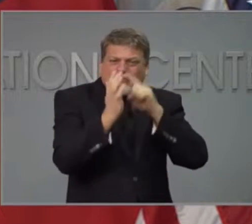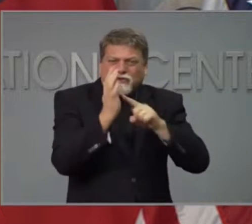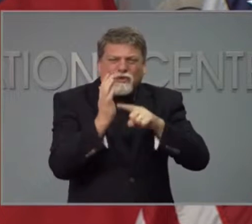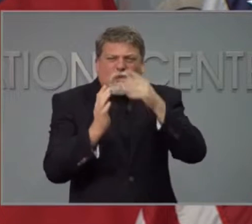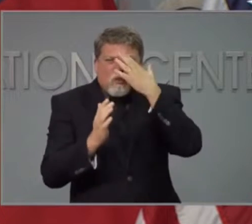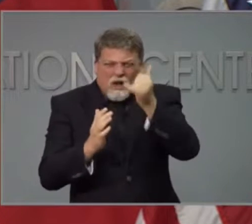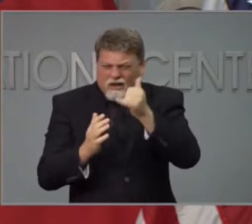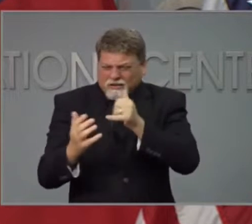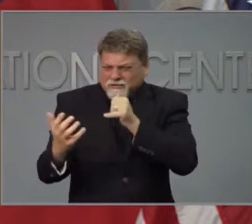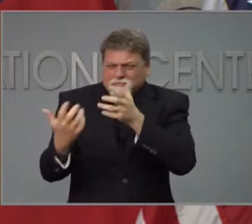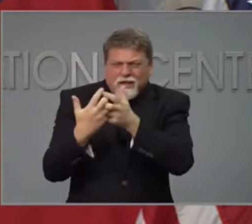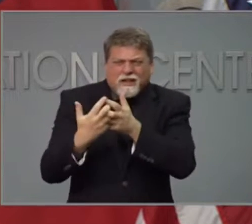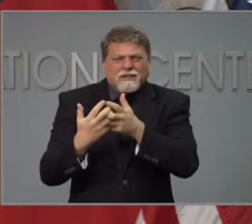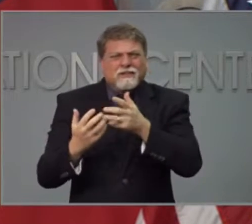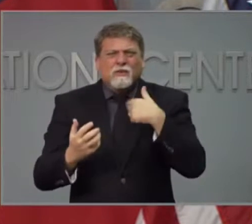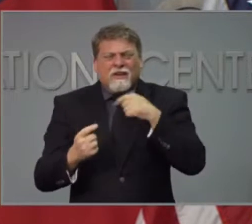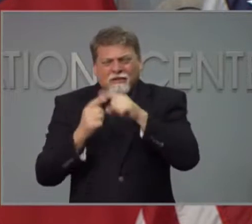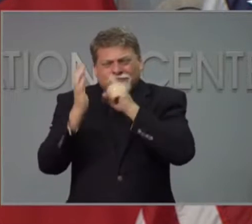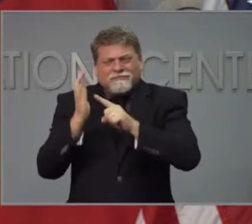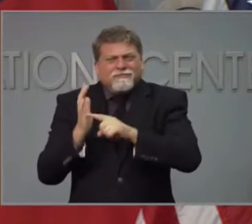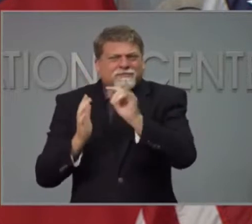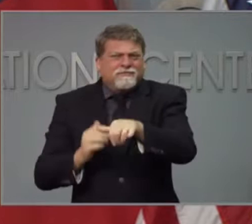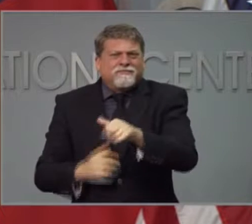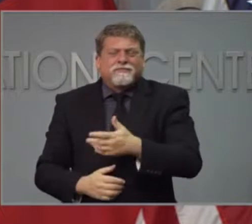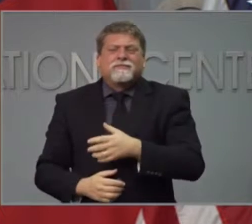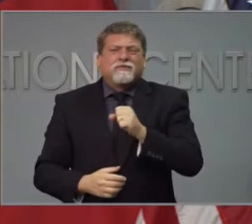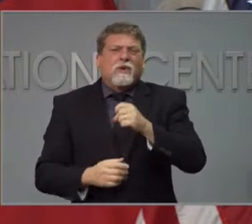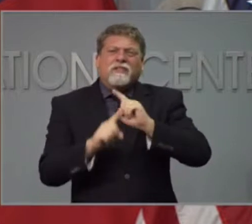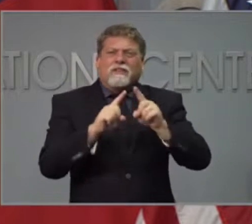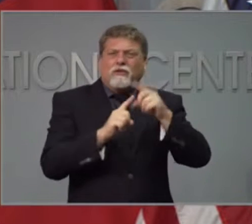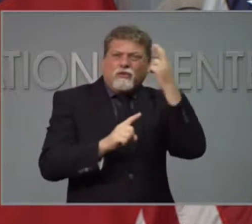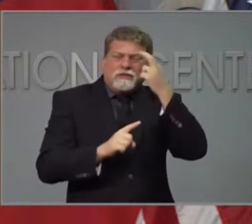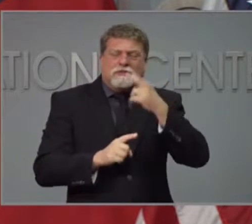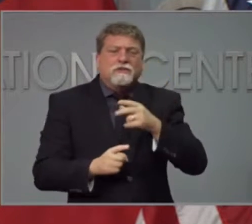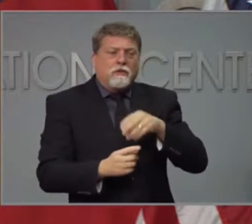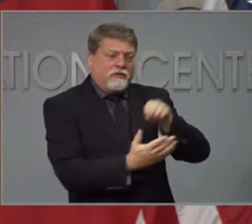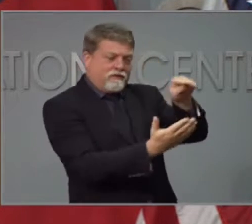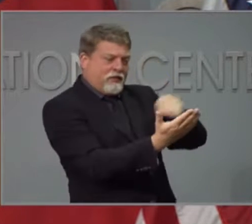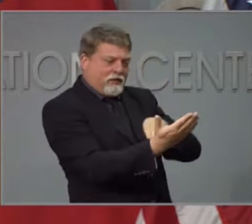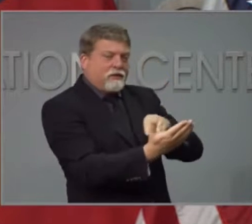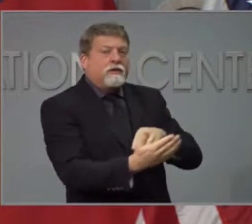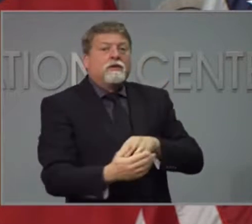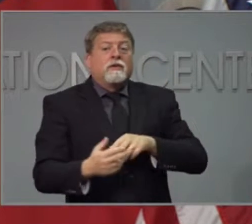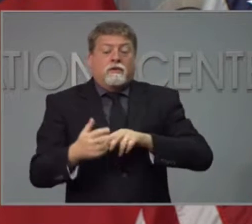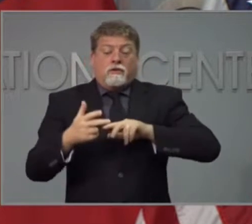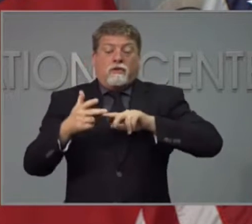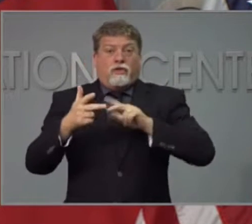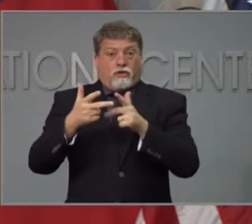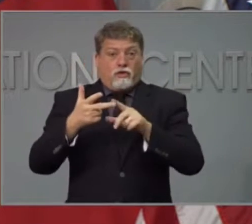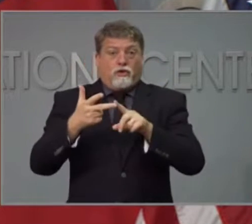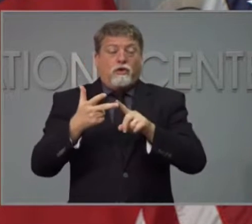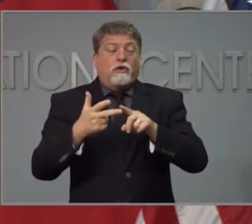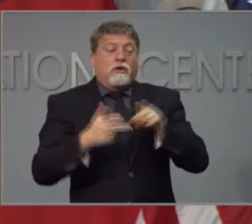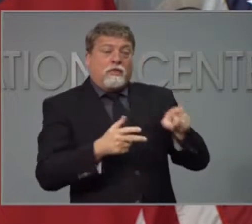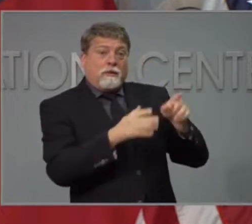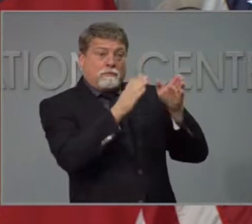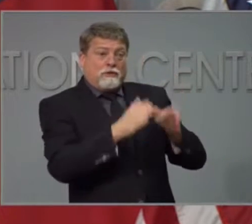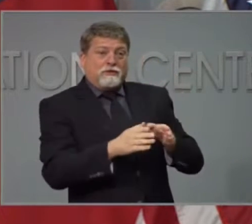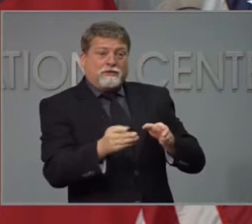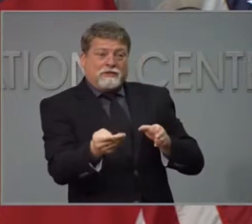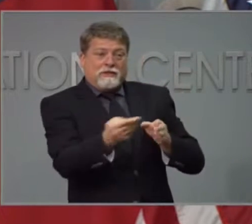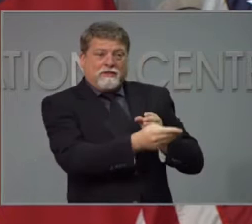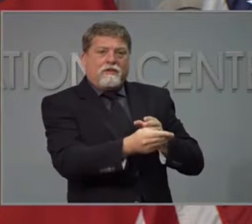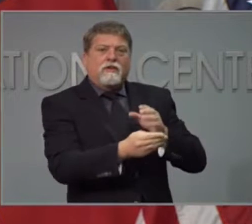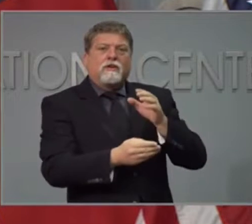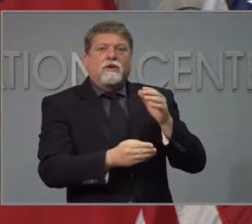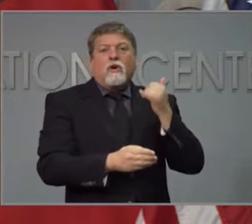and determine whether the board is able to count that ballot or not. They are given a call-in sheet where they can check